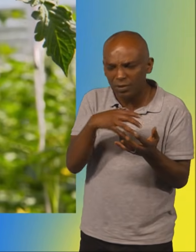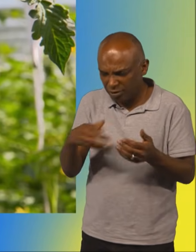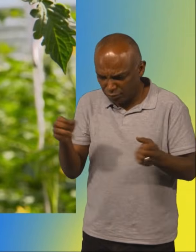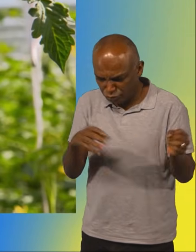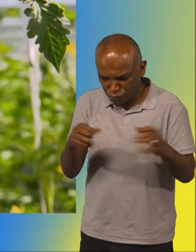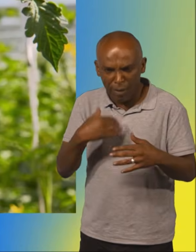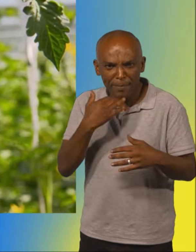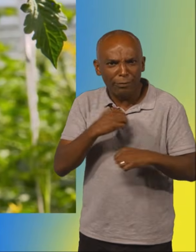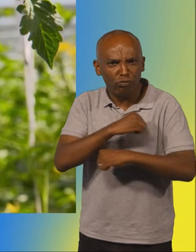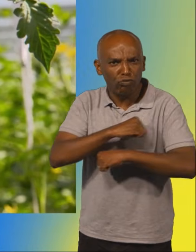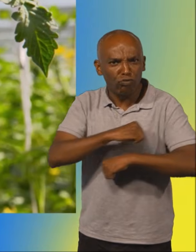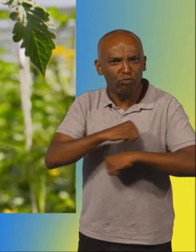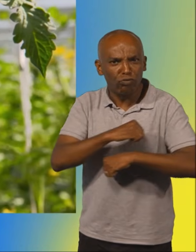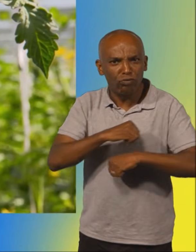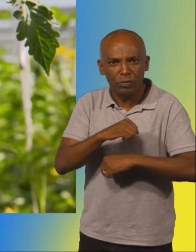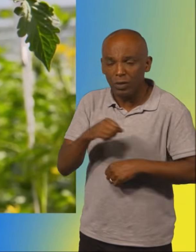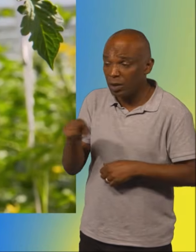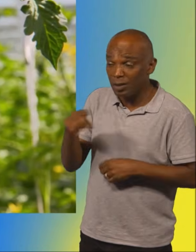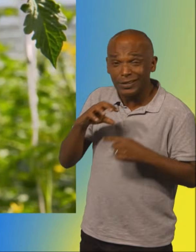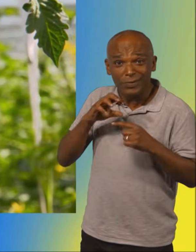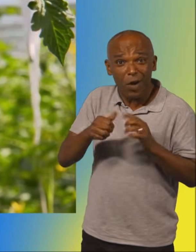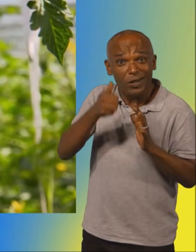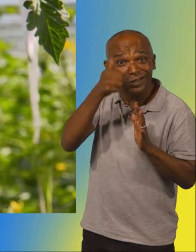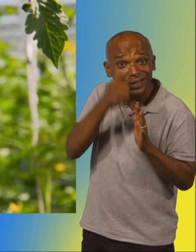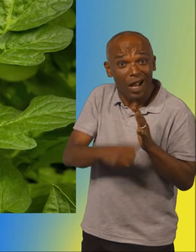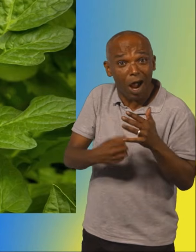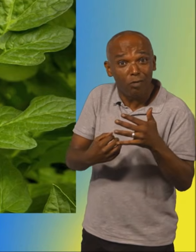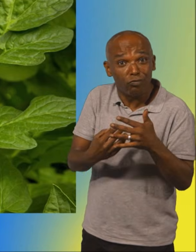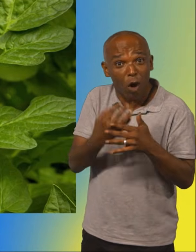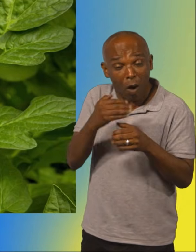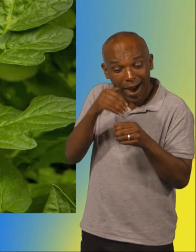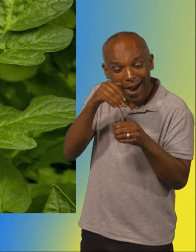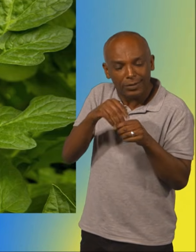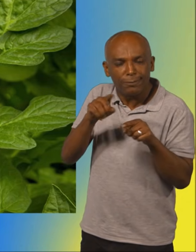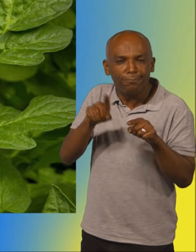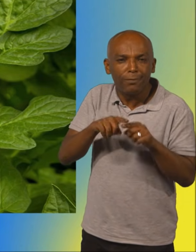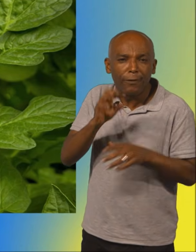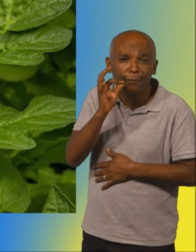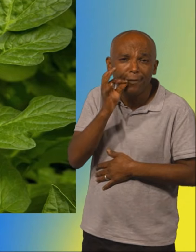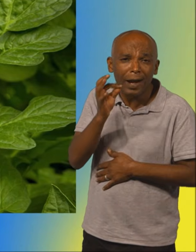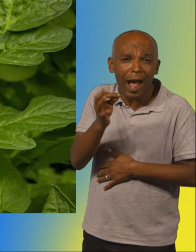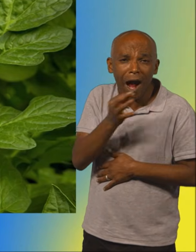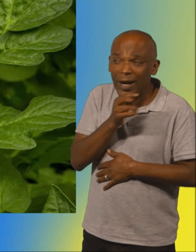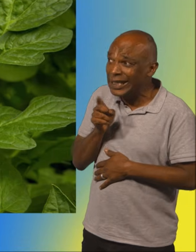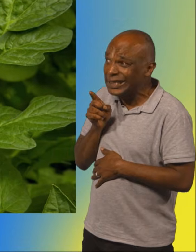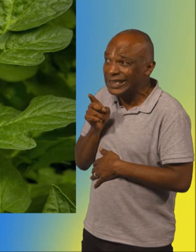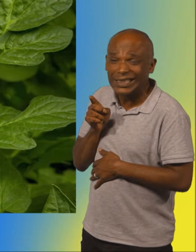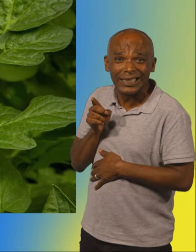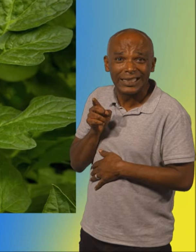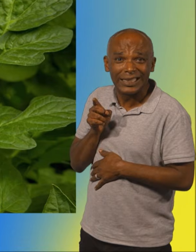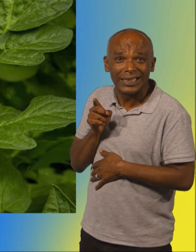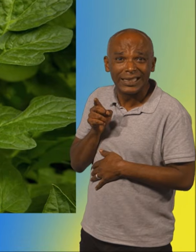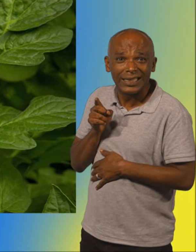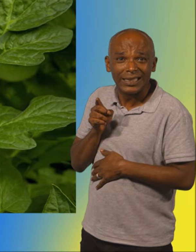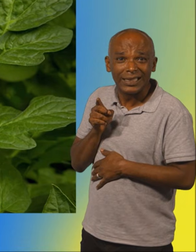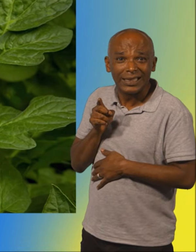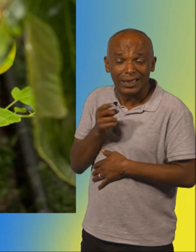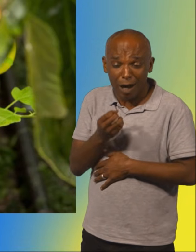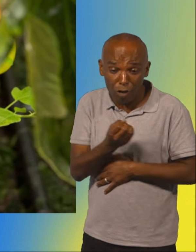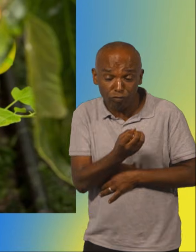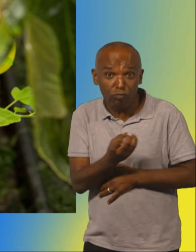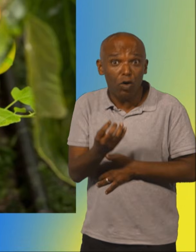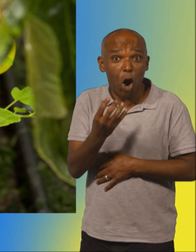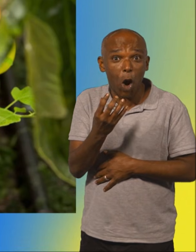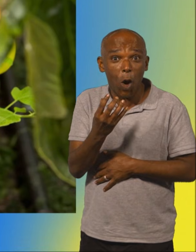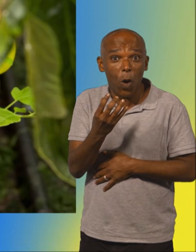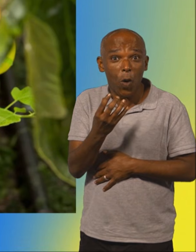The tomatoes start growing inside flowers like these. As they grow, these ones change colour from green